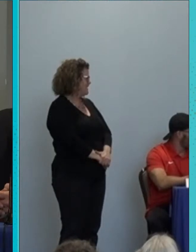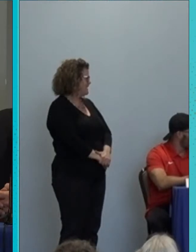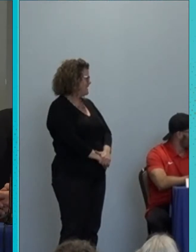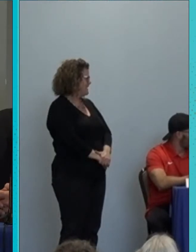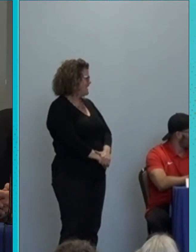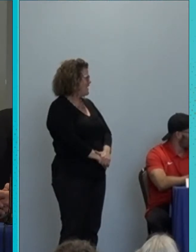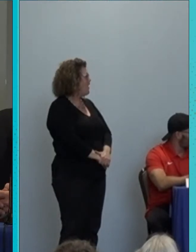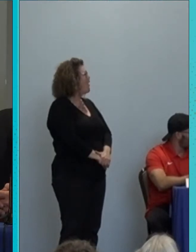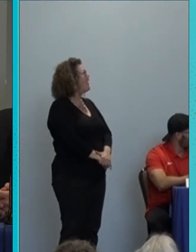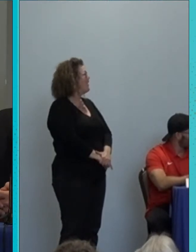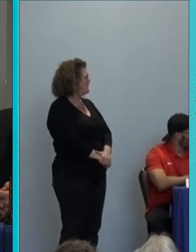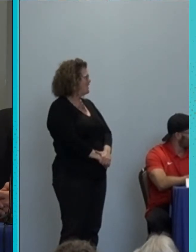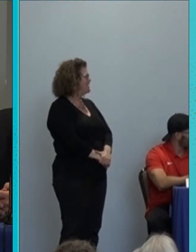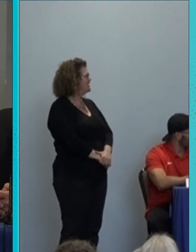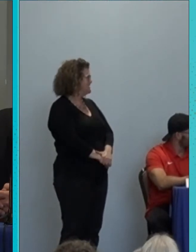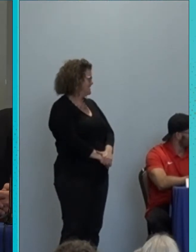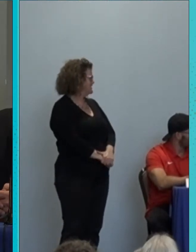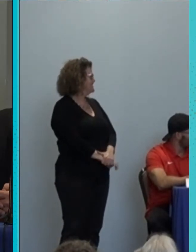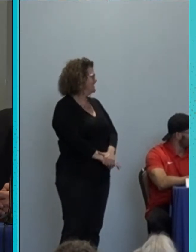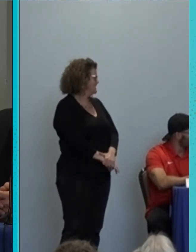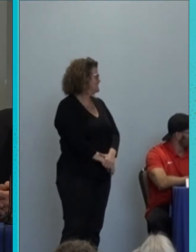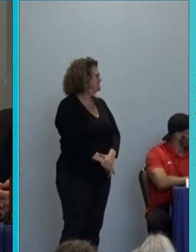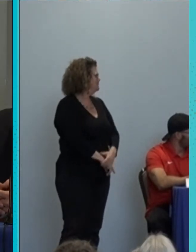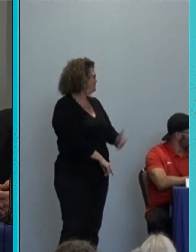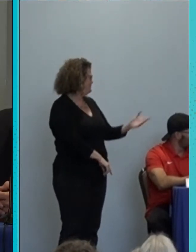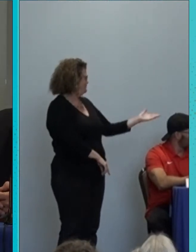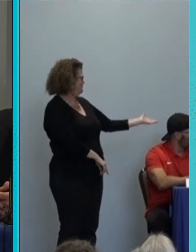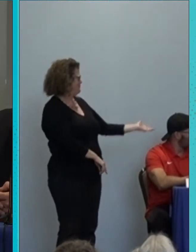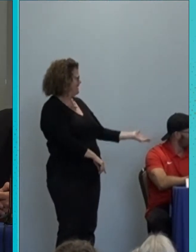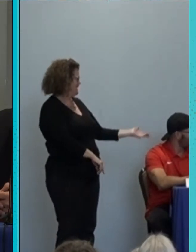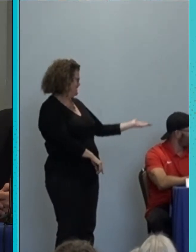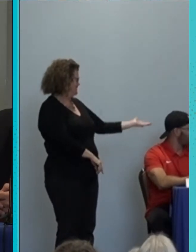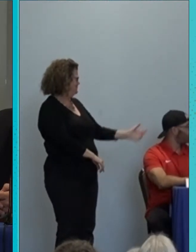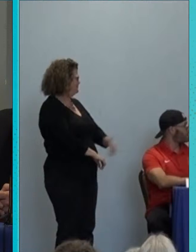college, I knew I enjoyed coaching, but no.